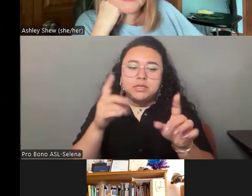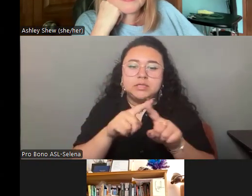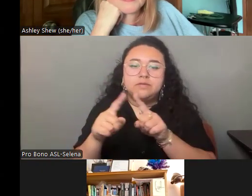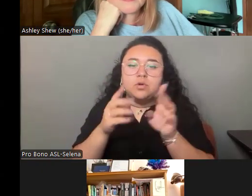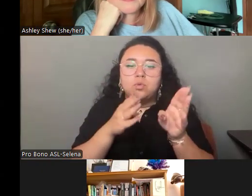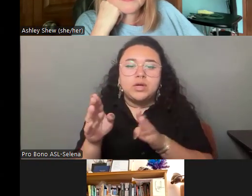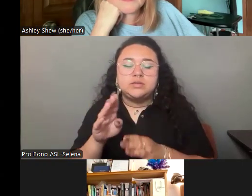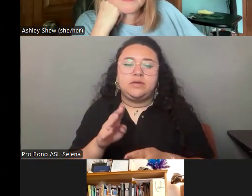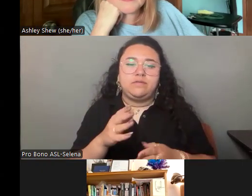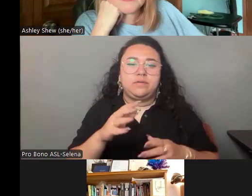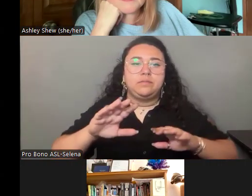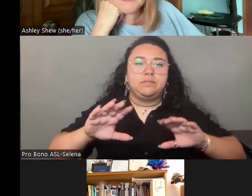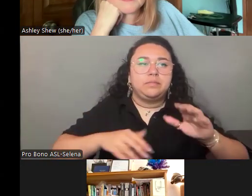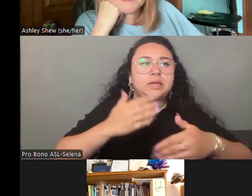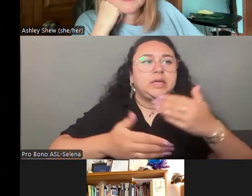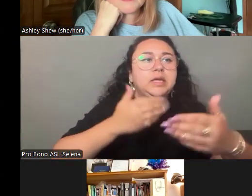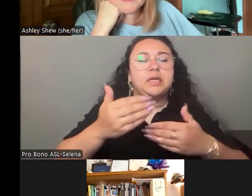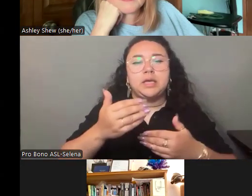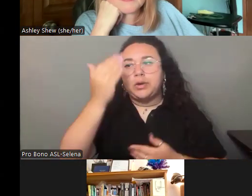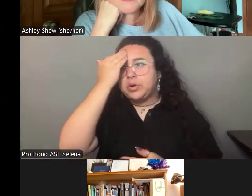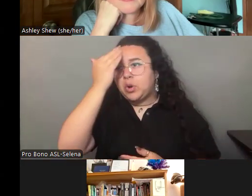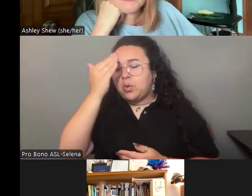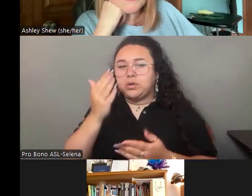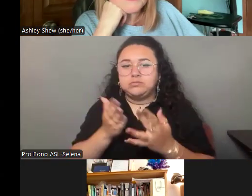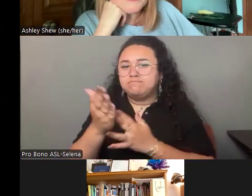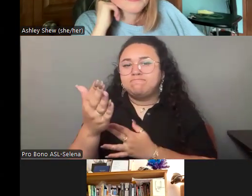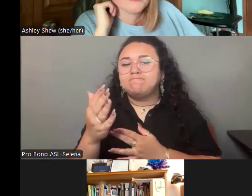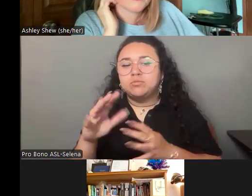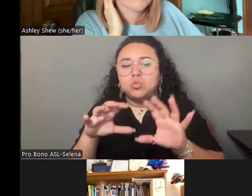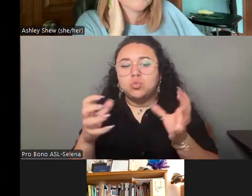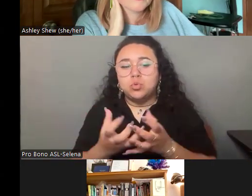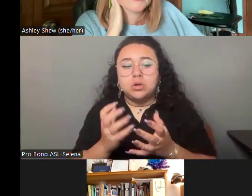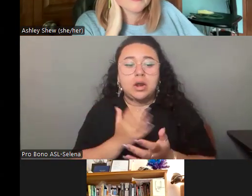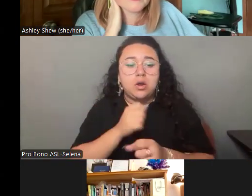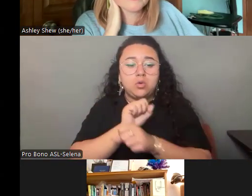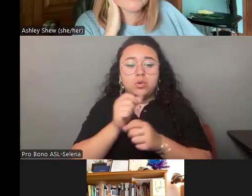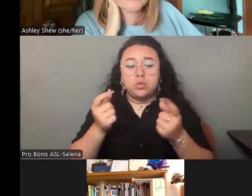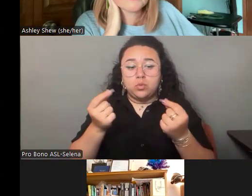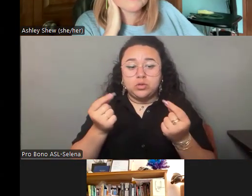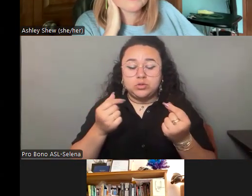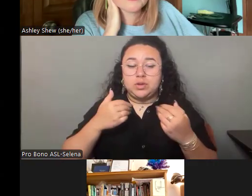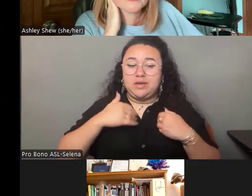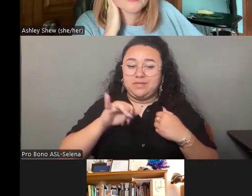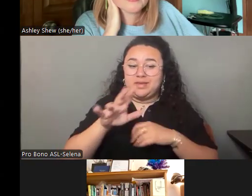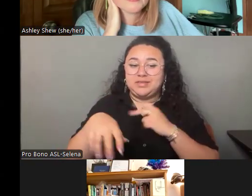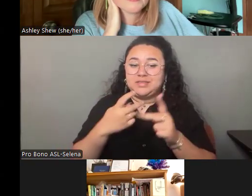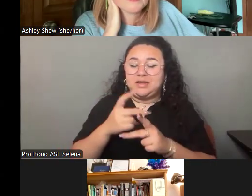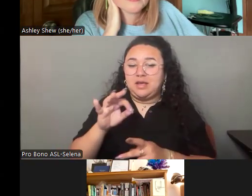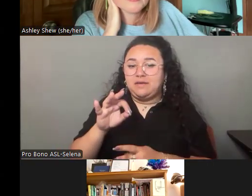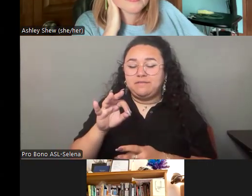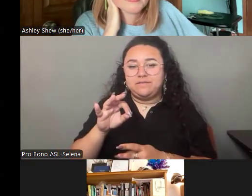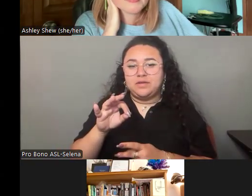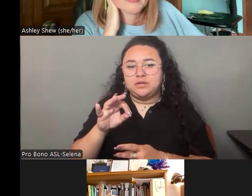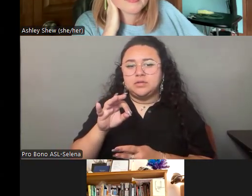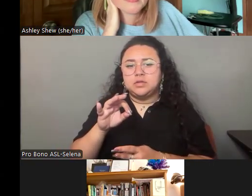the world. And a lot of the work that we do takes this kind of core idea